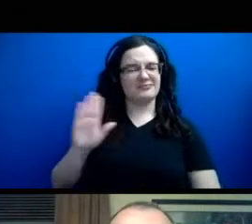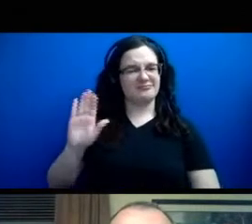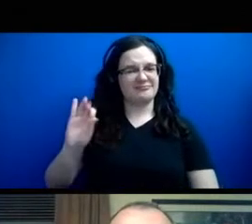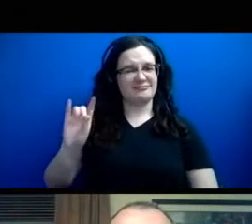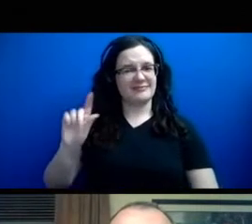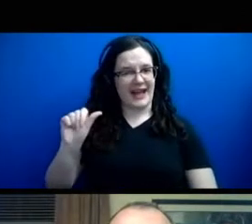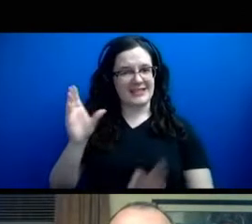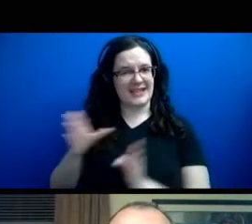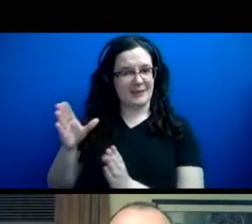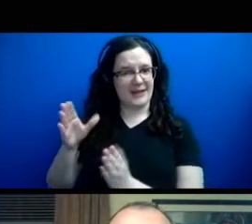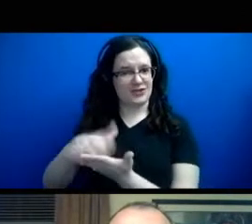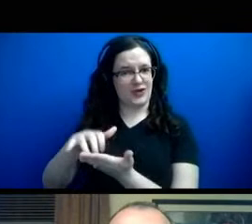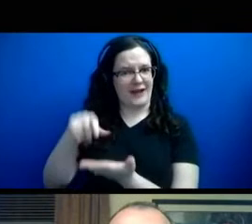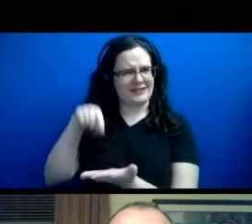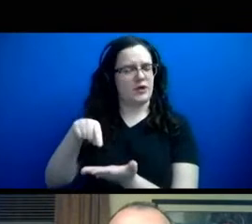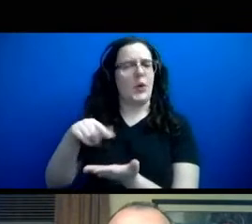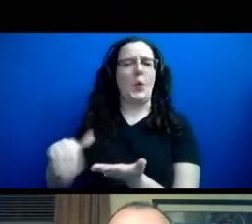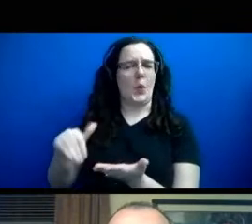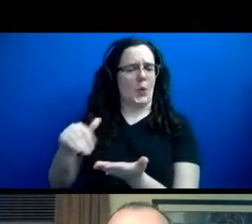Plan.